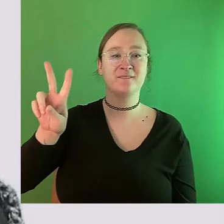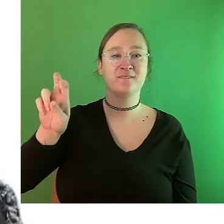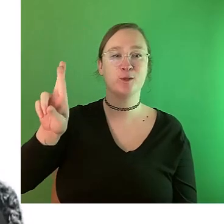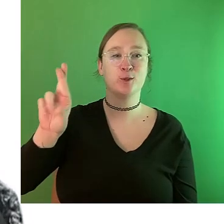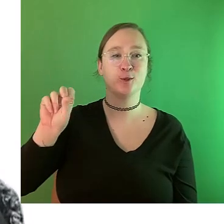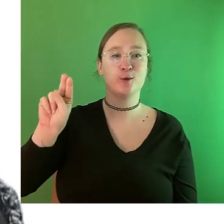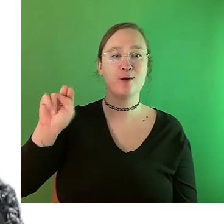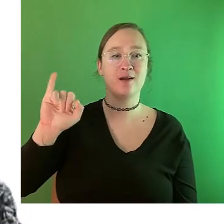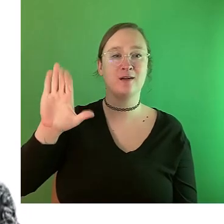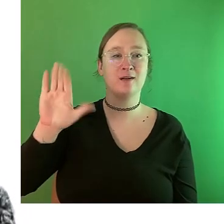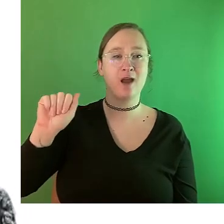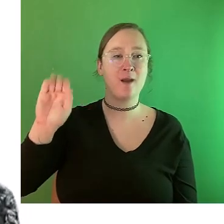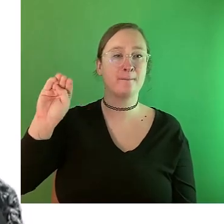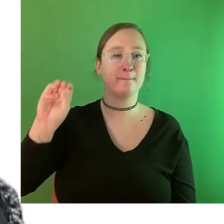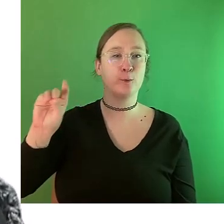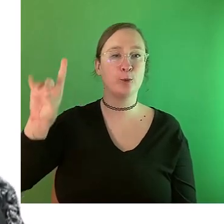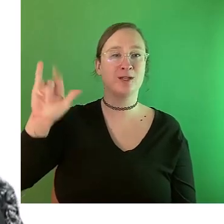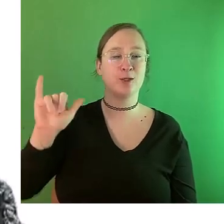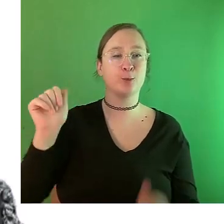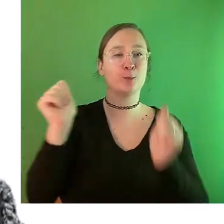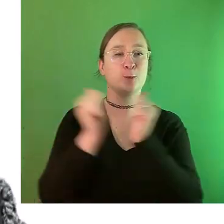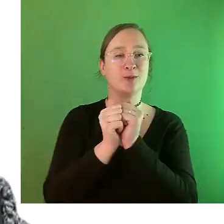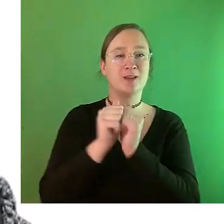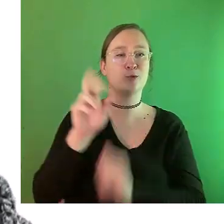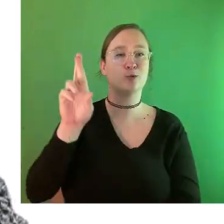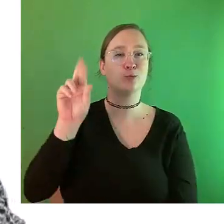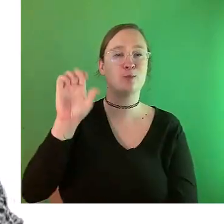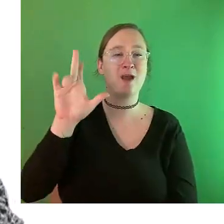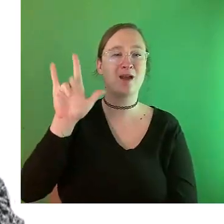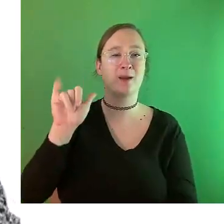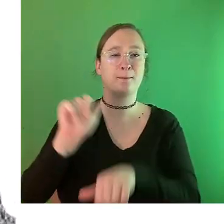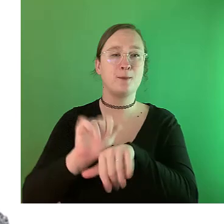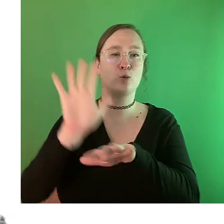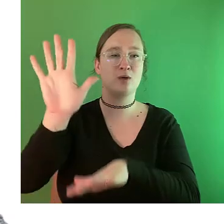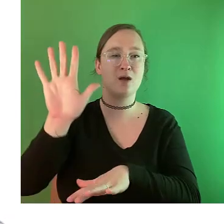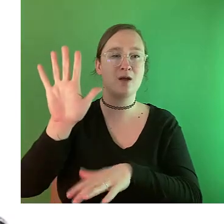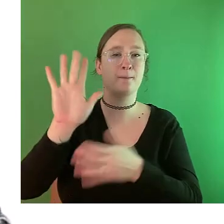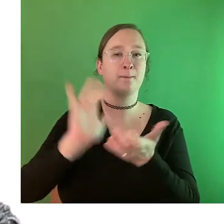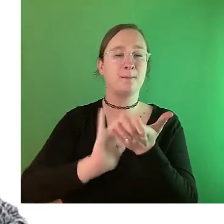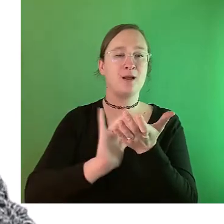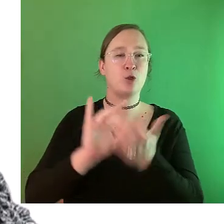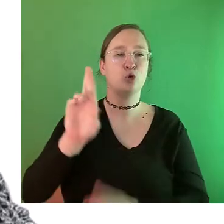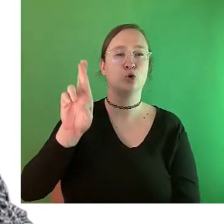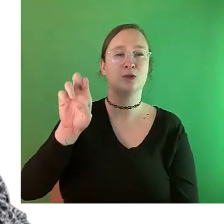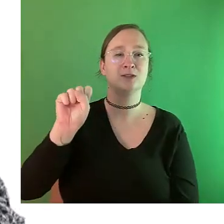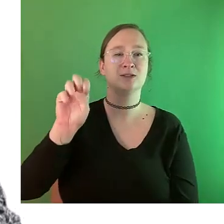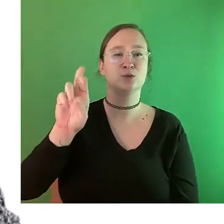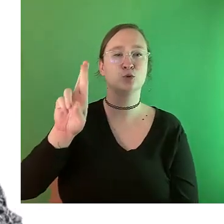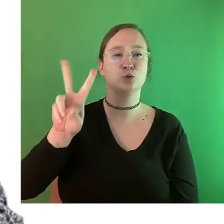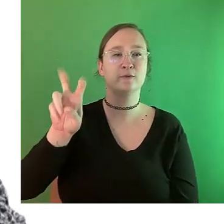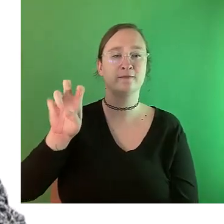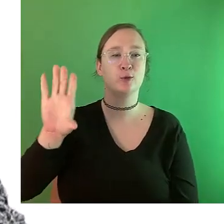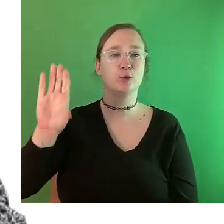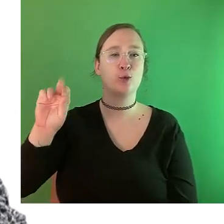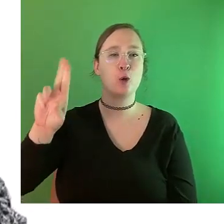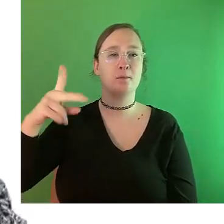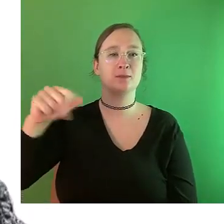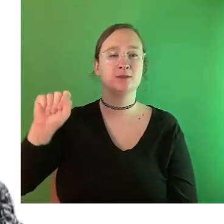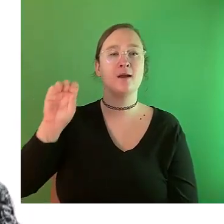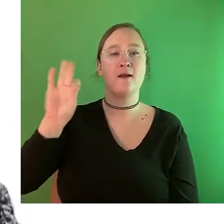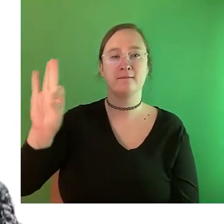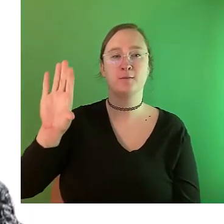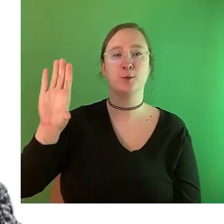Hello, I'm Veronica Moody with the Rocky Mountain Medical Reserve Corps of Colorado. Today I'm going to be talking about maintaining health during emergencies and